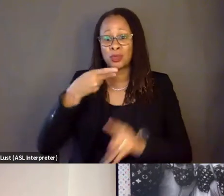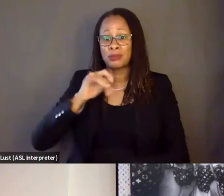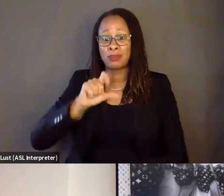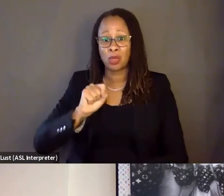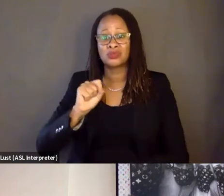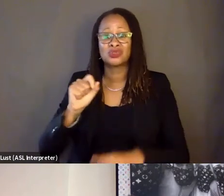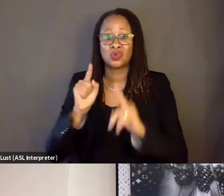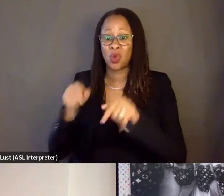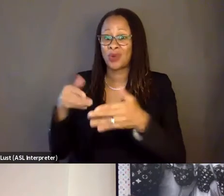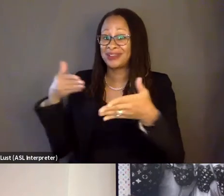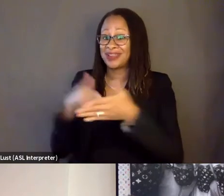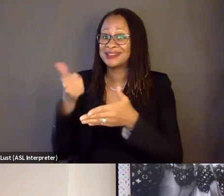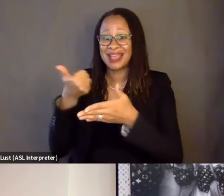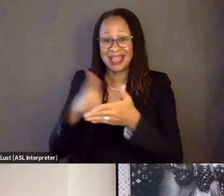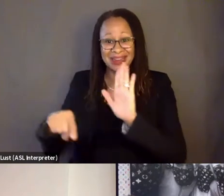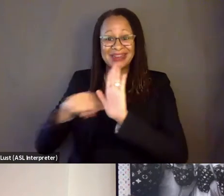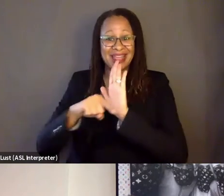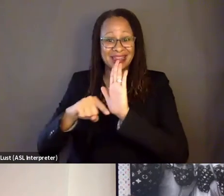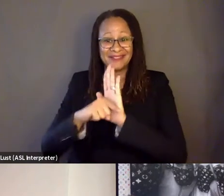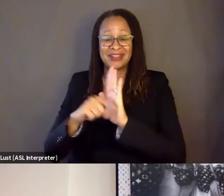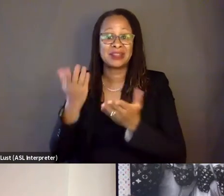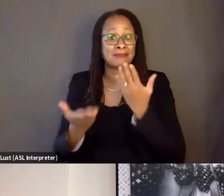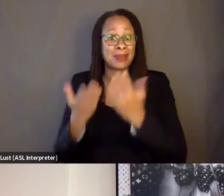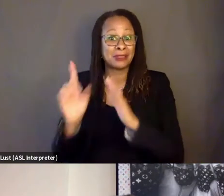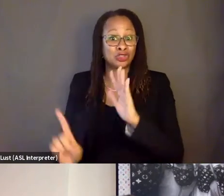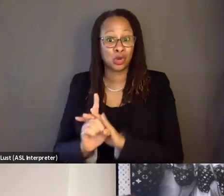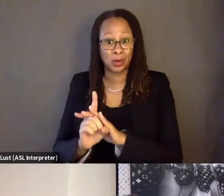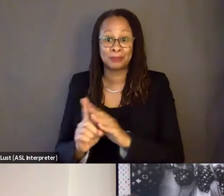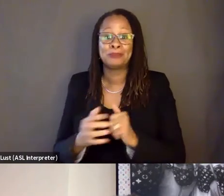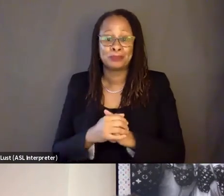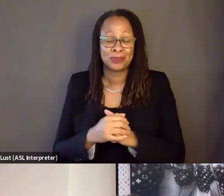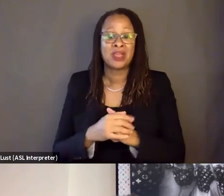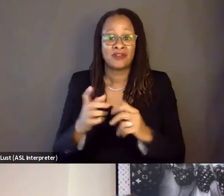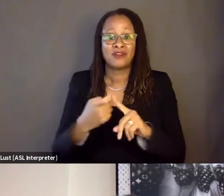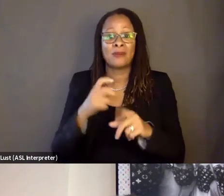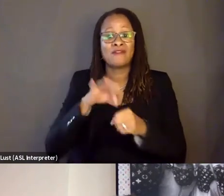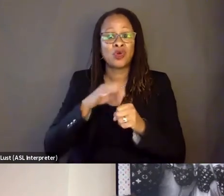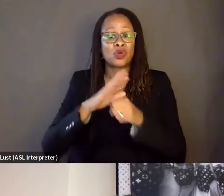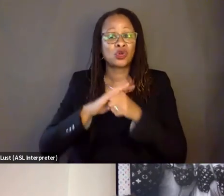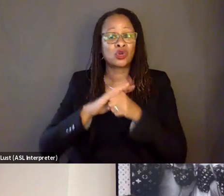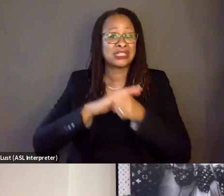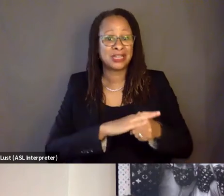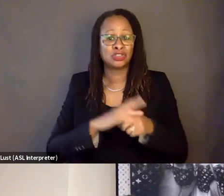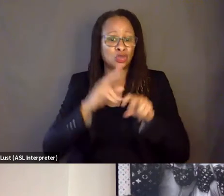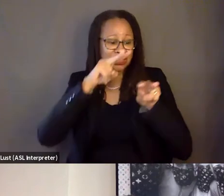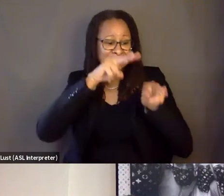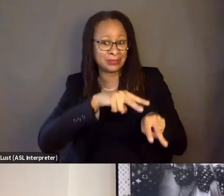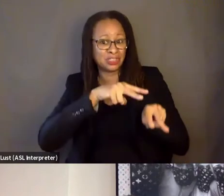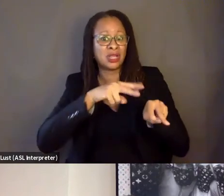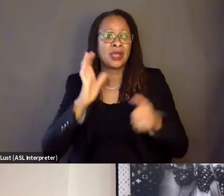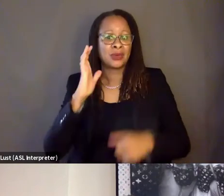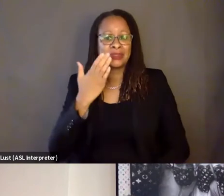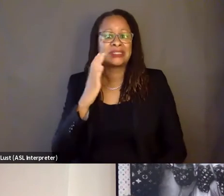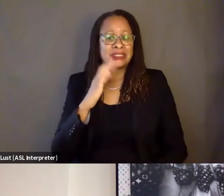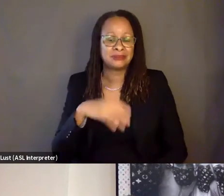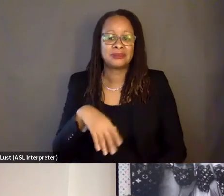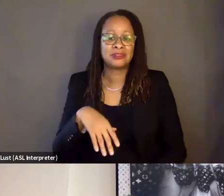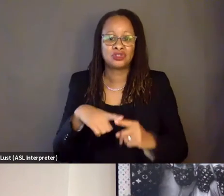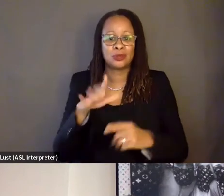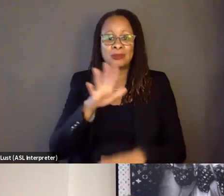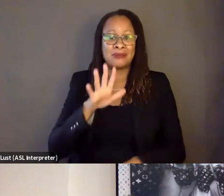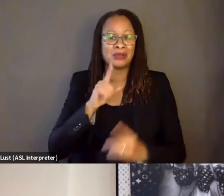counter what kind of, you know, the kind of voter intimidation that we seem to be about